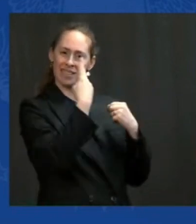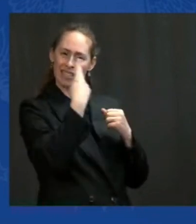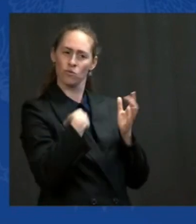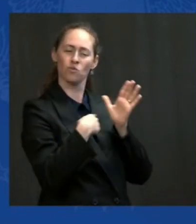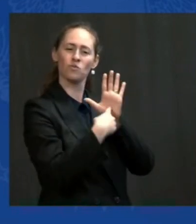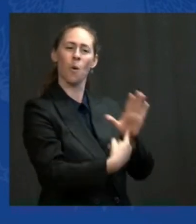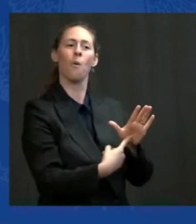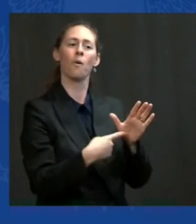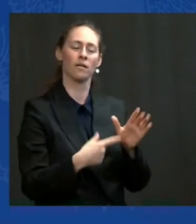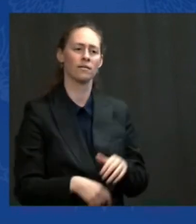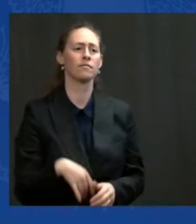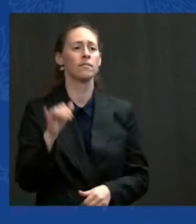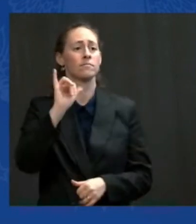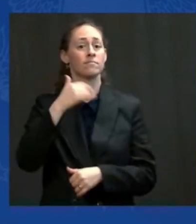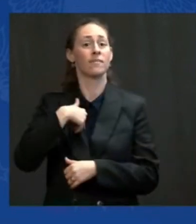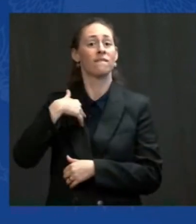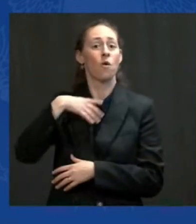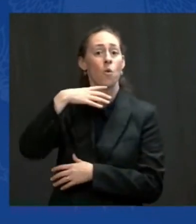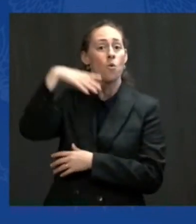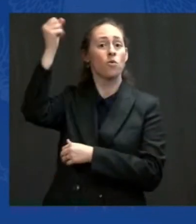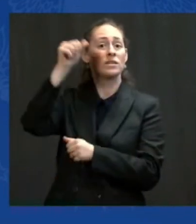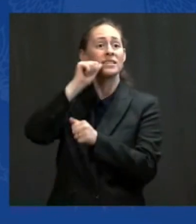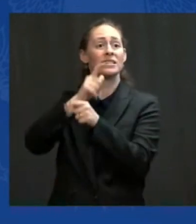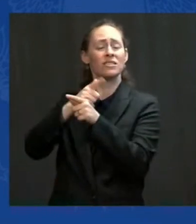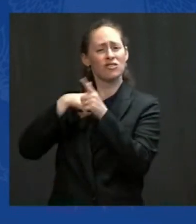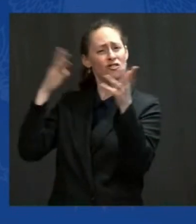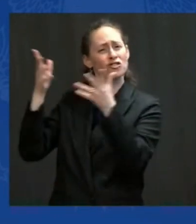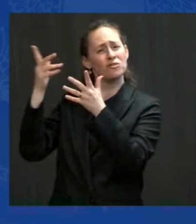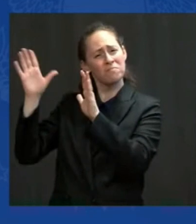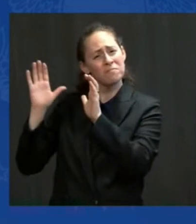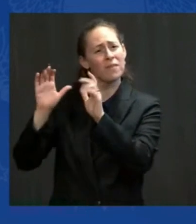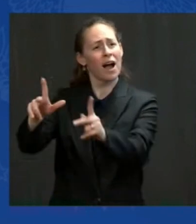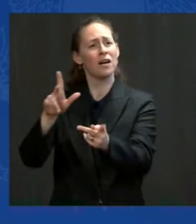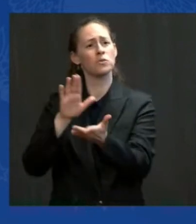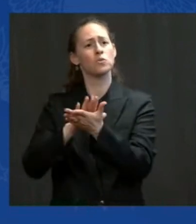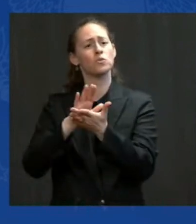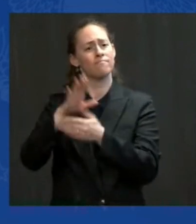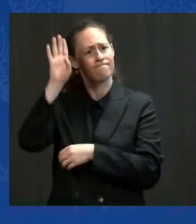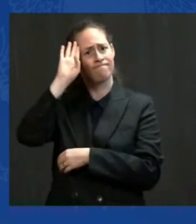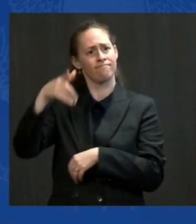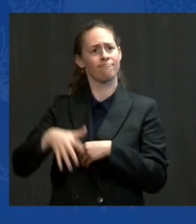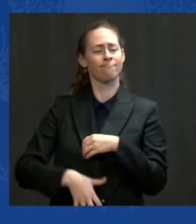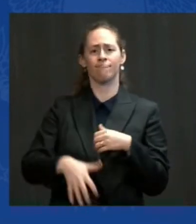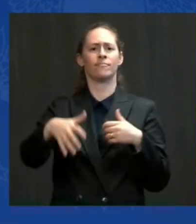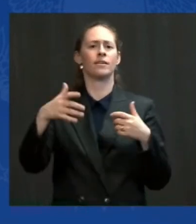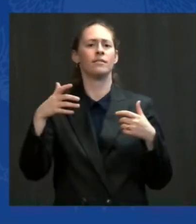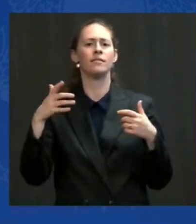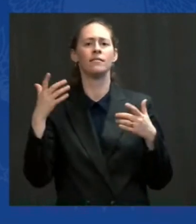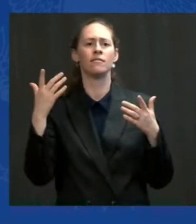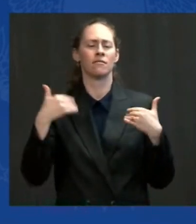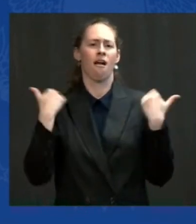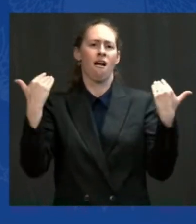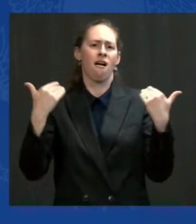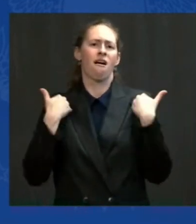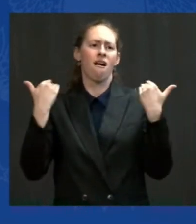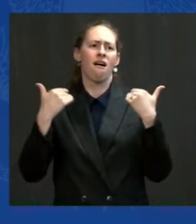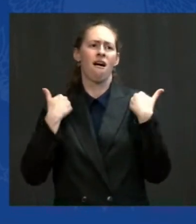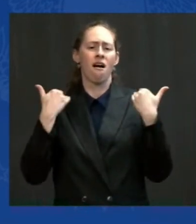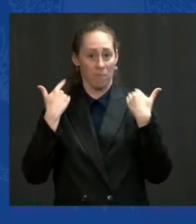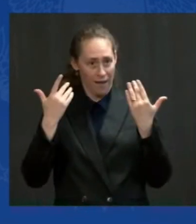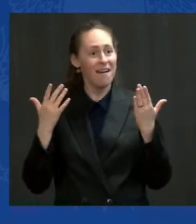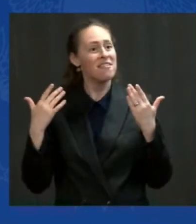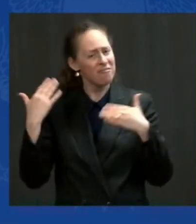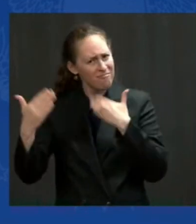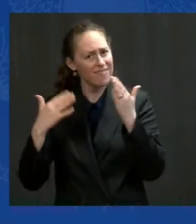older sisters to return to school after having children at a young age. As a genuine, helpful, and